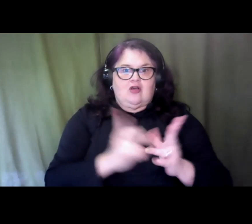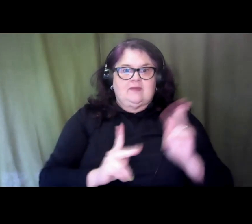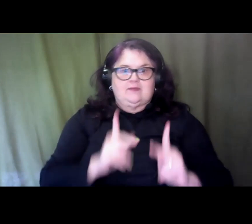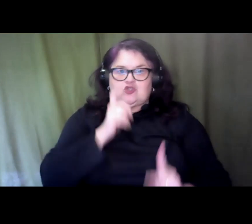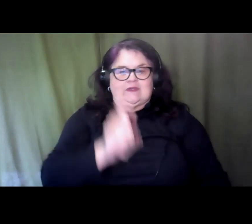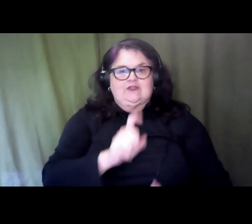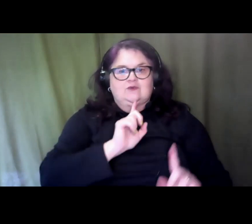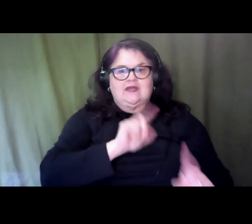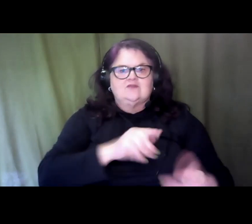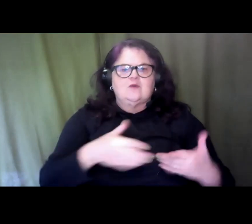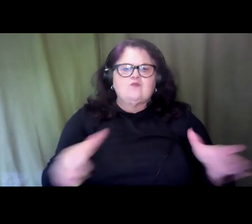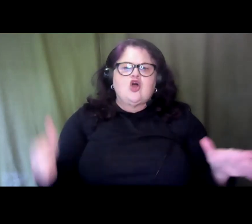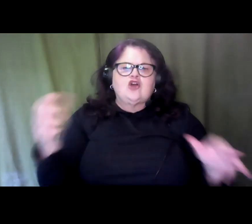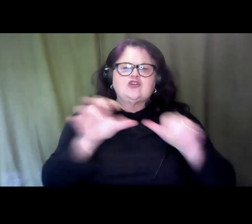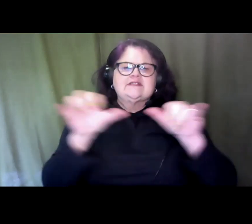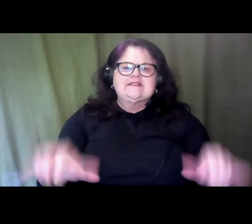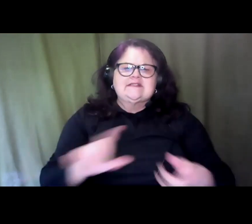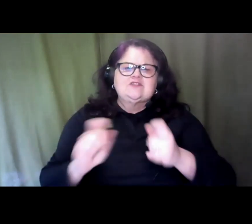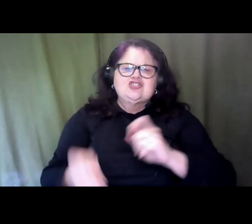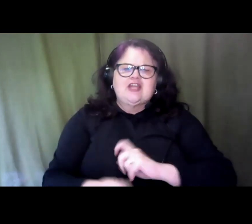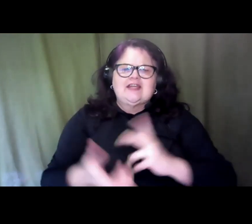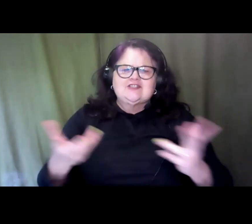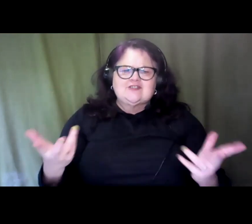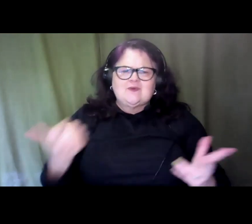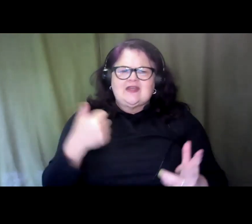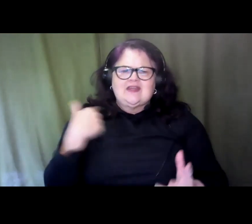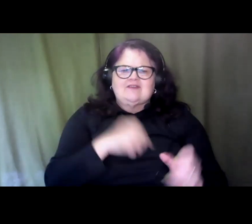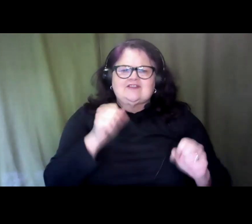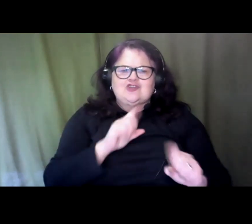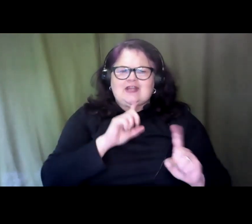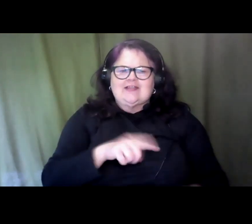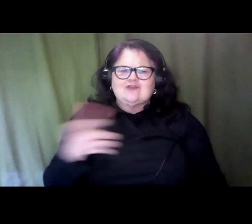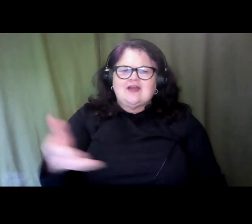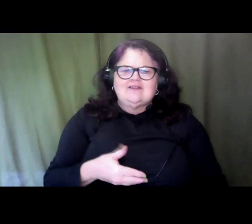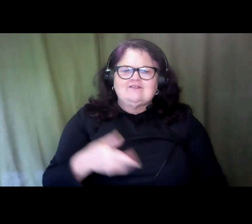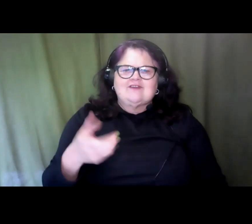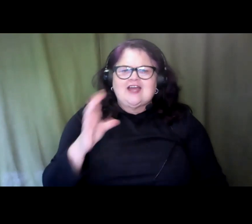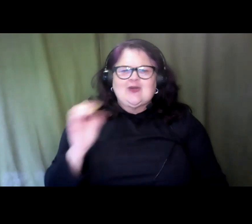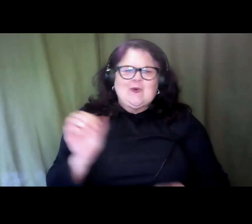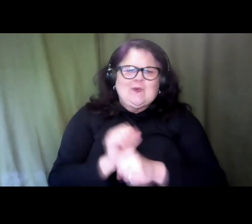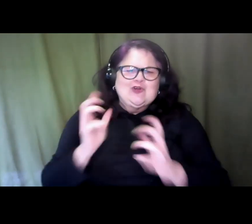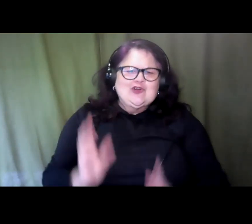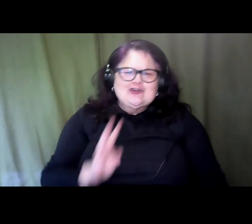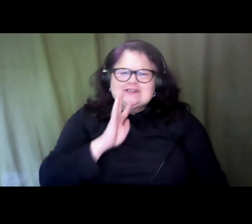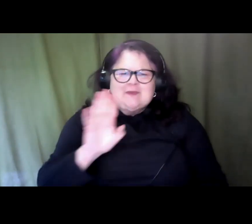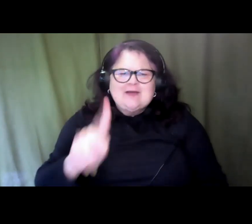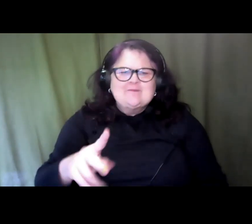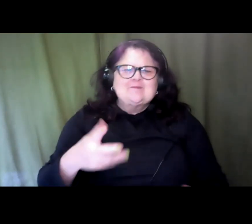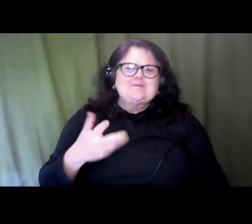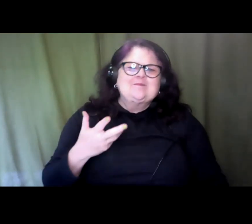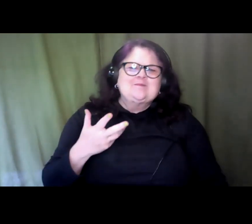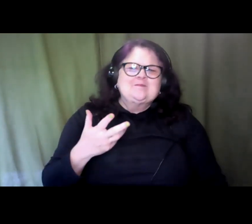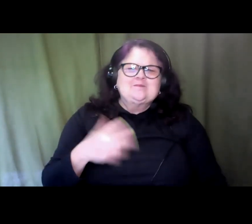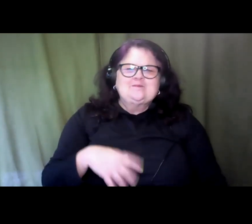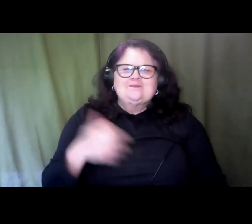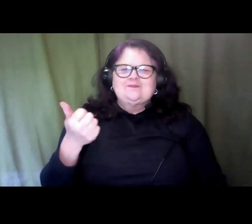they're broader systems change questions that any of us could answer. I would invite a coworker to pipe up on any of this, Dorian, for you to weigh in on